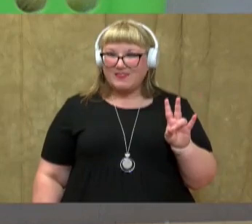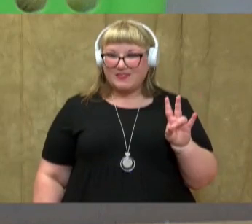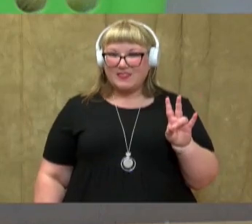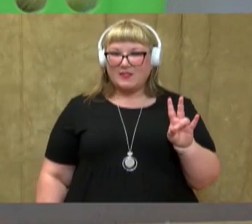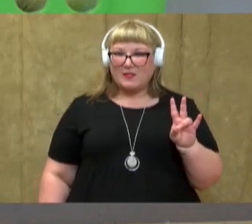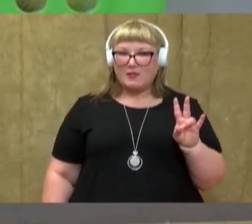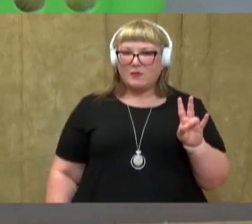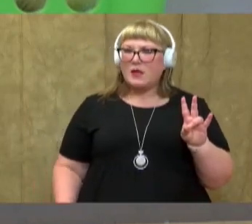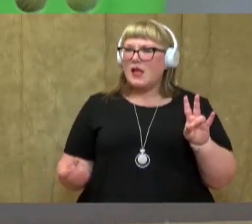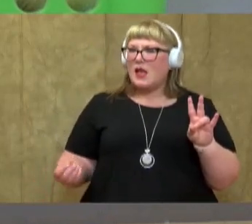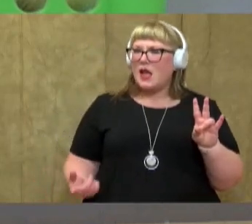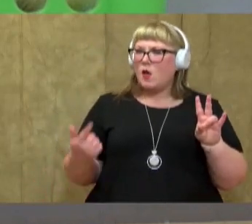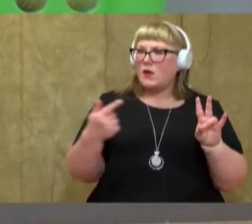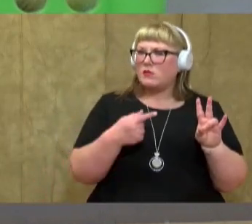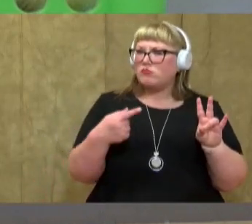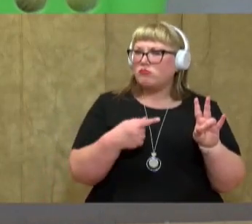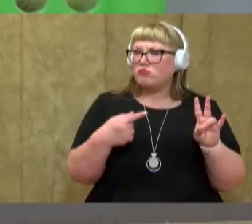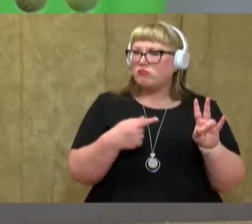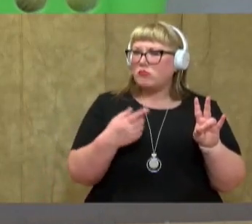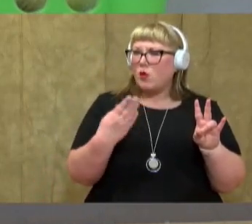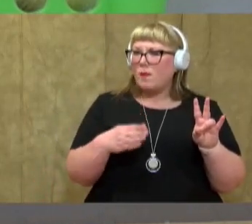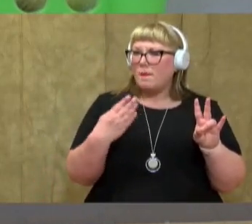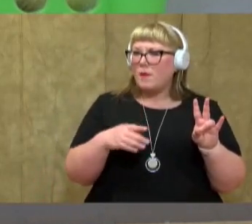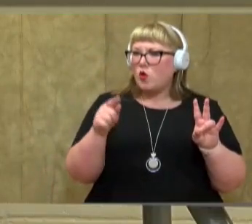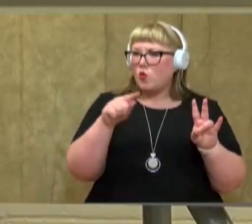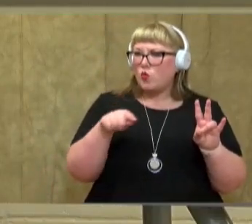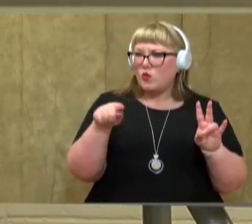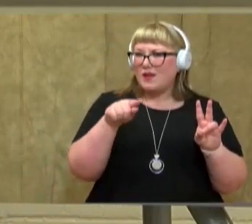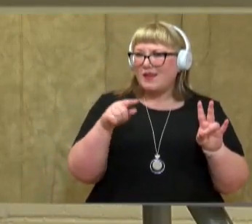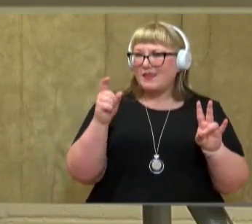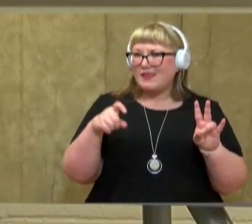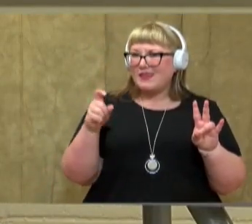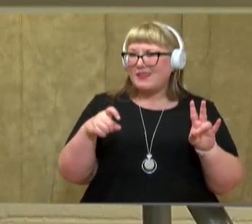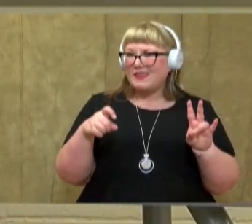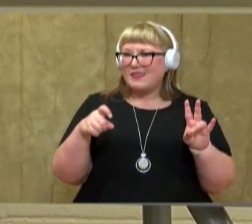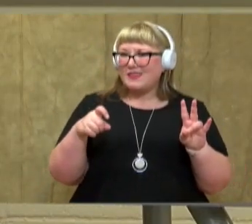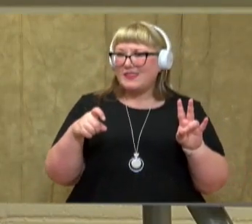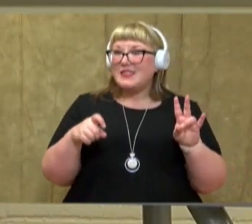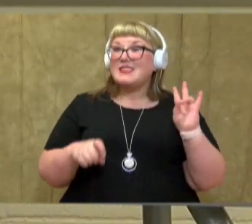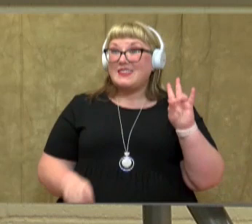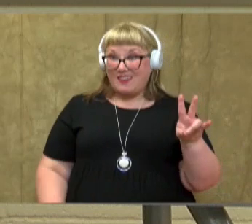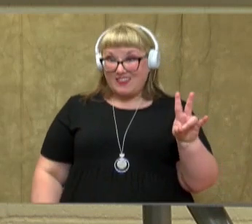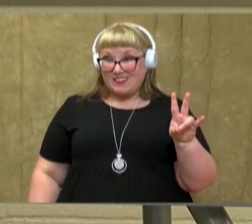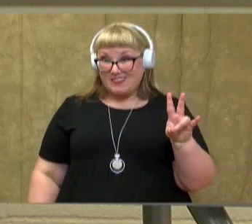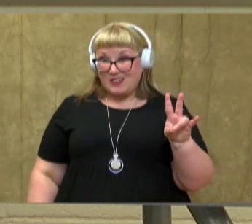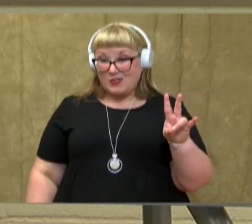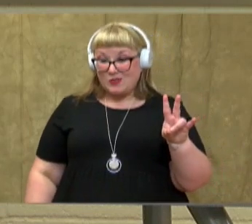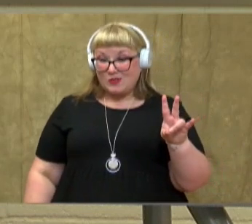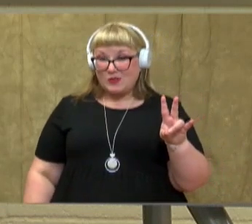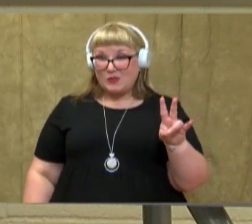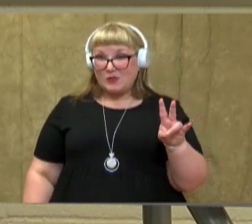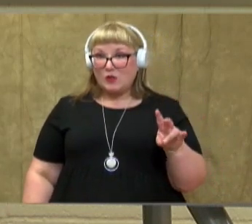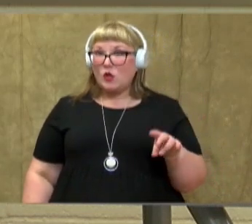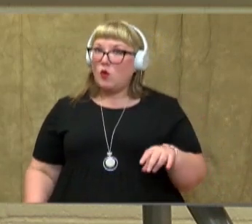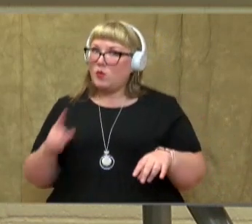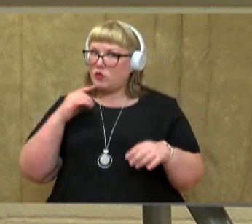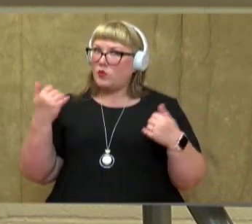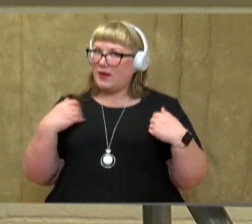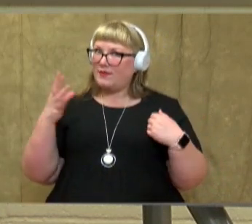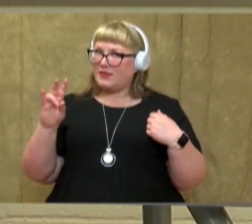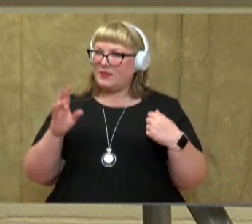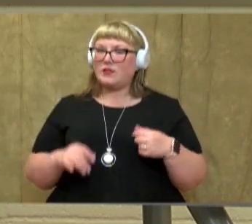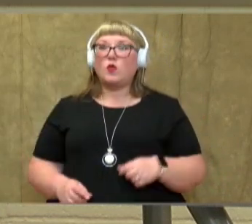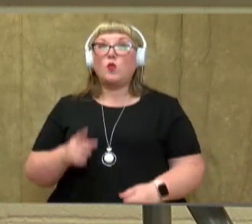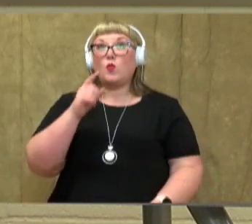1, 2, 3, 4, 5, 6, 7. So how many blue dots do we need on our 10 frame? We need 7. So let's make sure we have that up here.